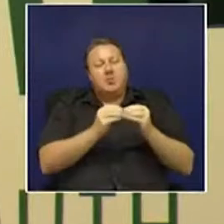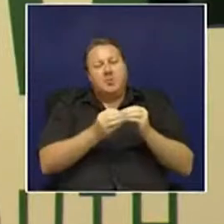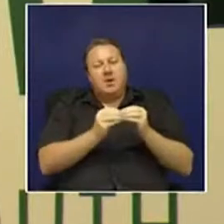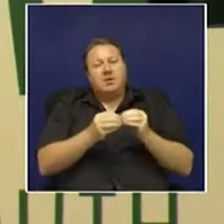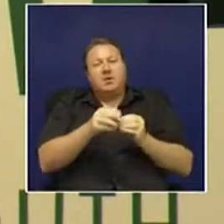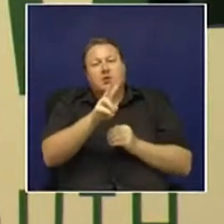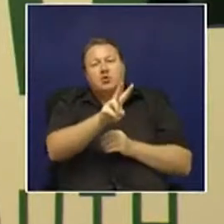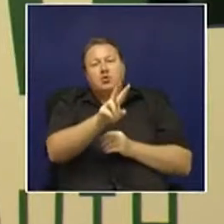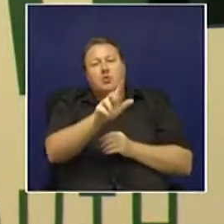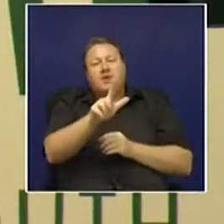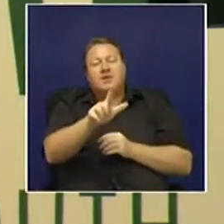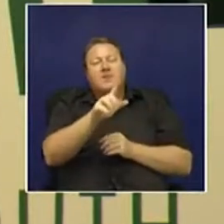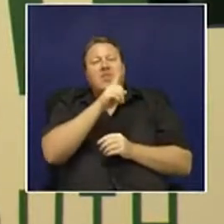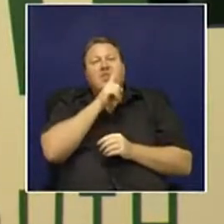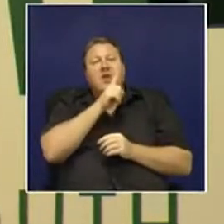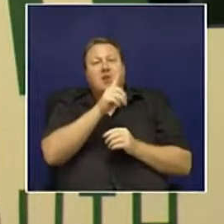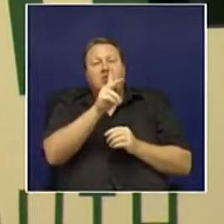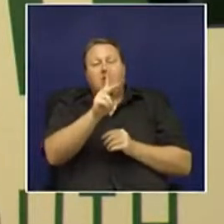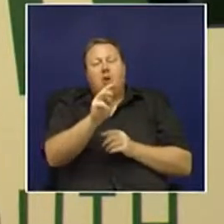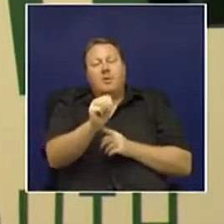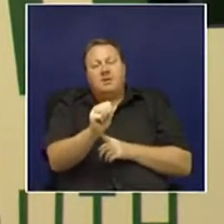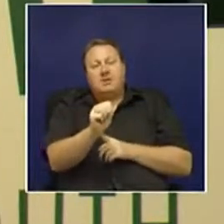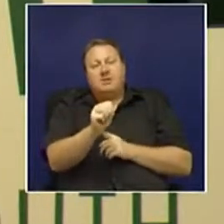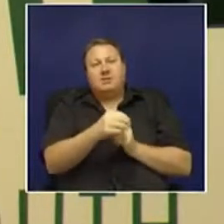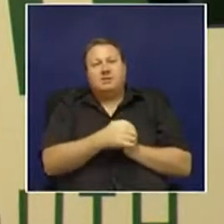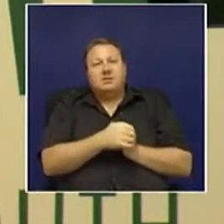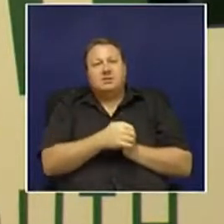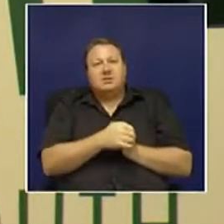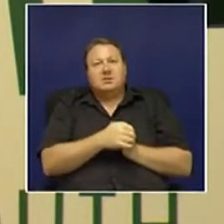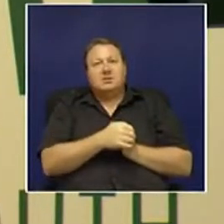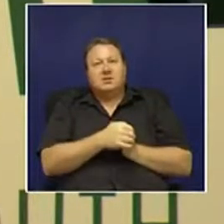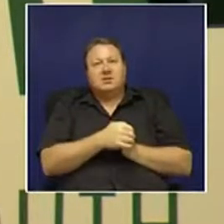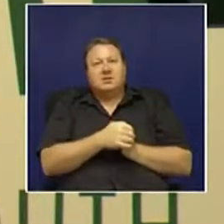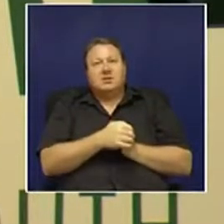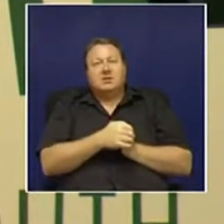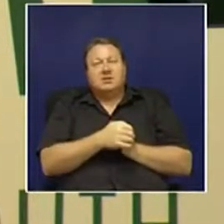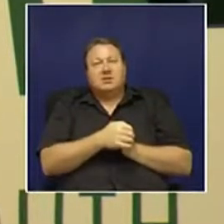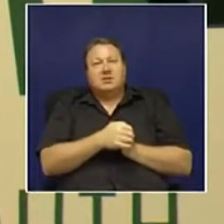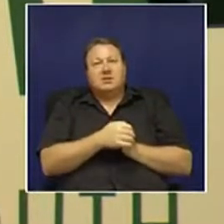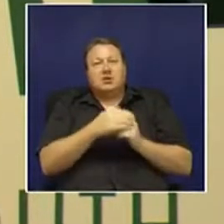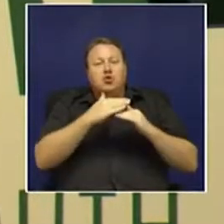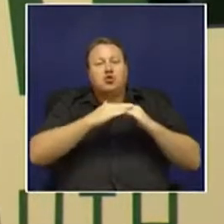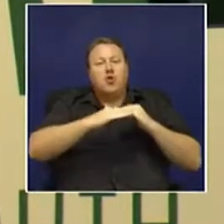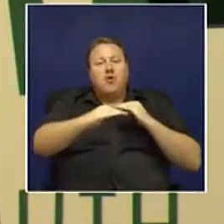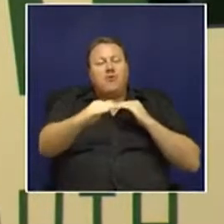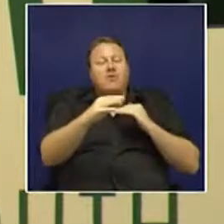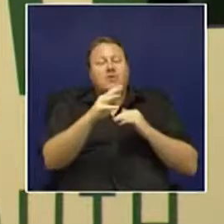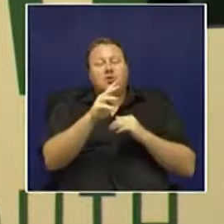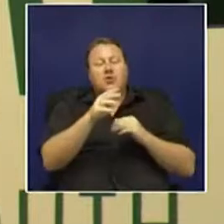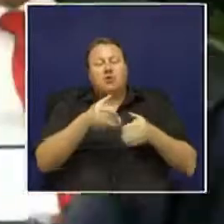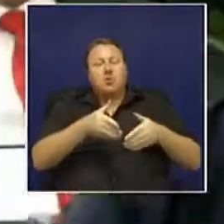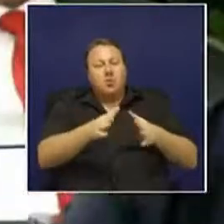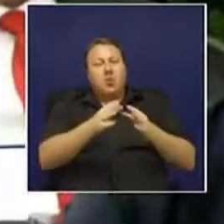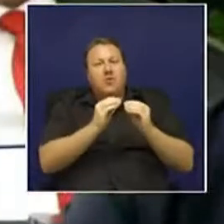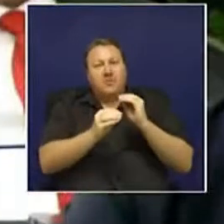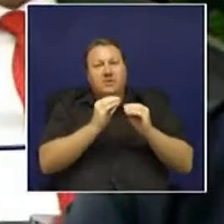27,000 kilometers and the resurfacing of 2,000 kilometers of road. PRASA, as I've indicated, continues to implement